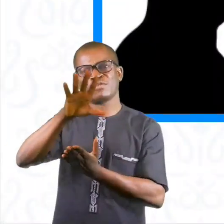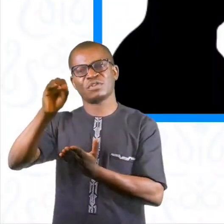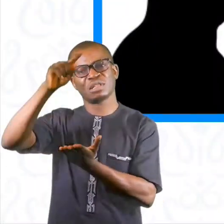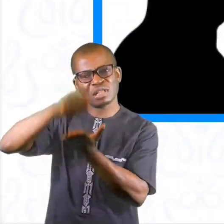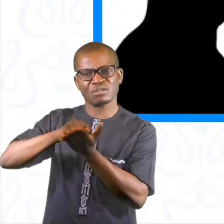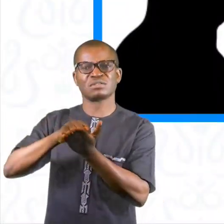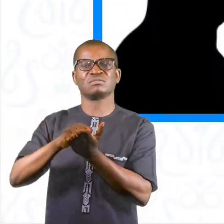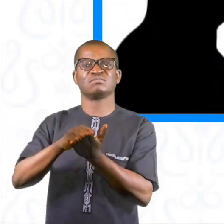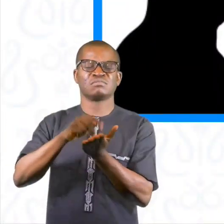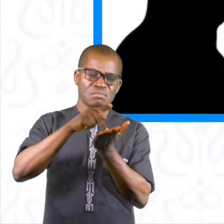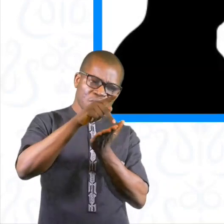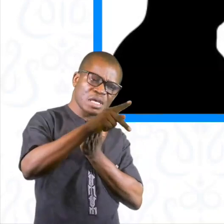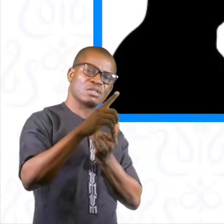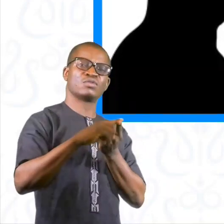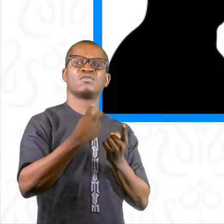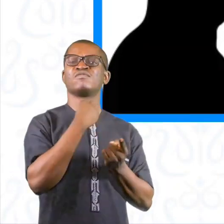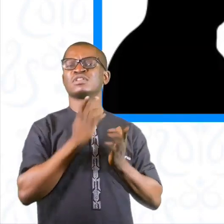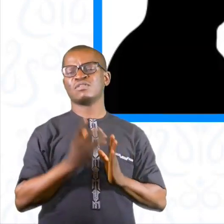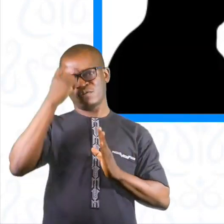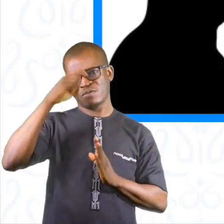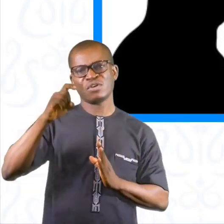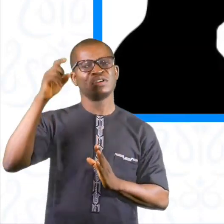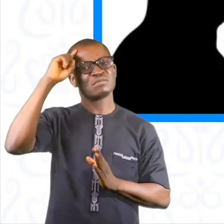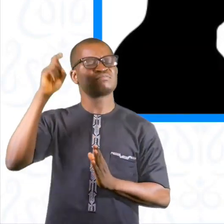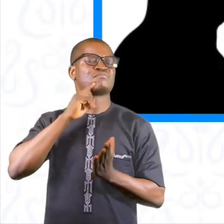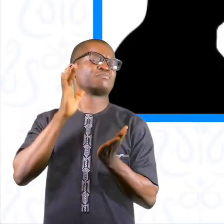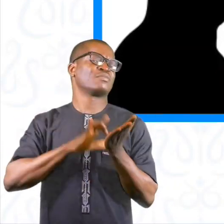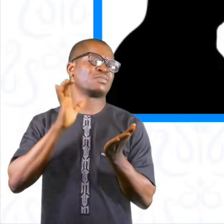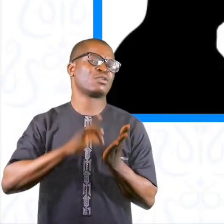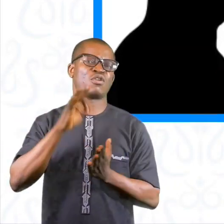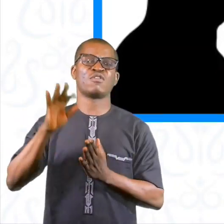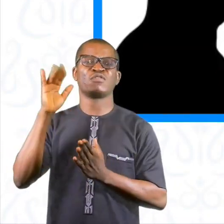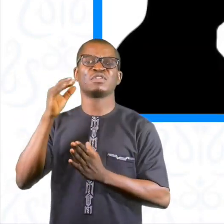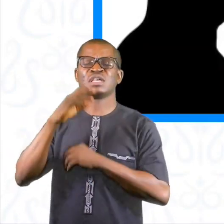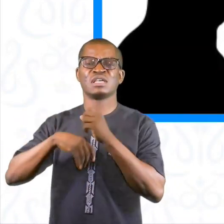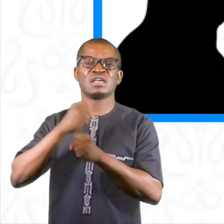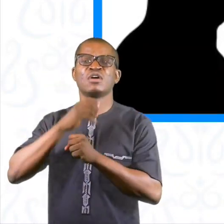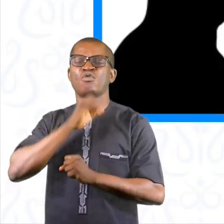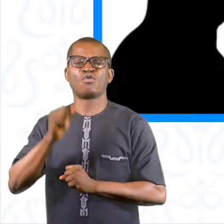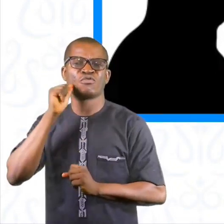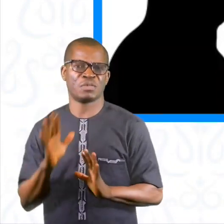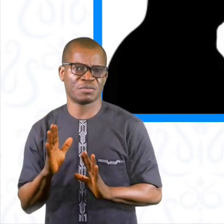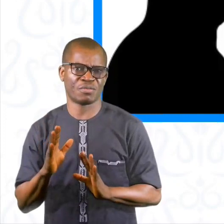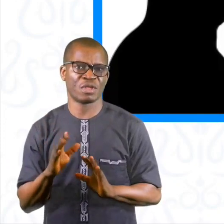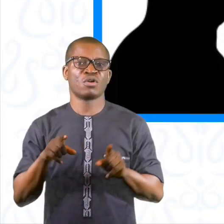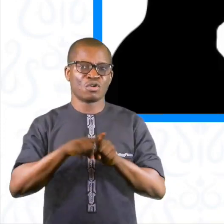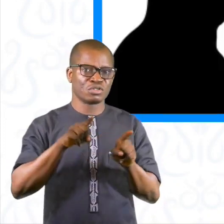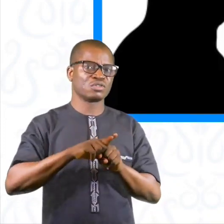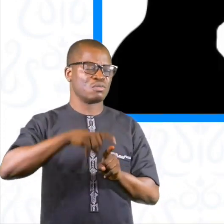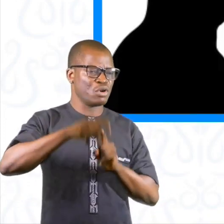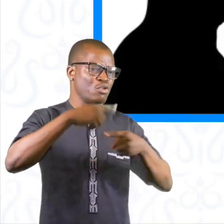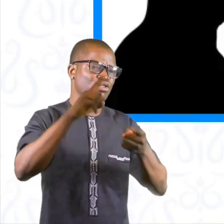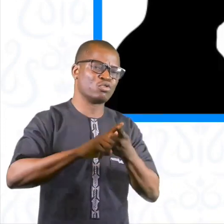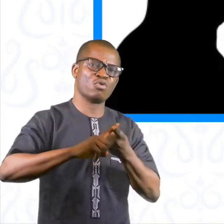and 150,000 compensation to the victim for sexual exploitation of a 16-year-old female. The convict is